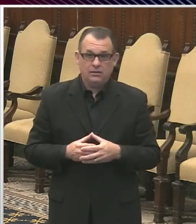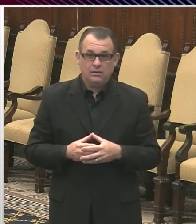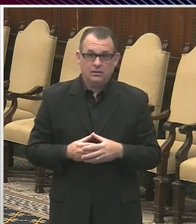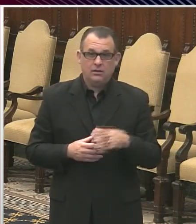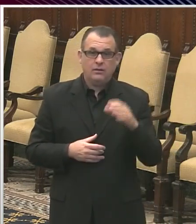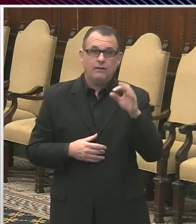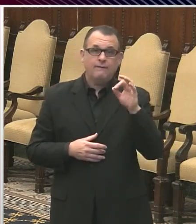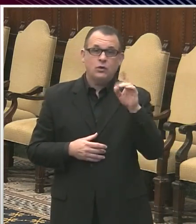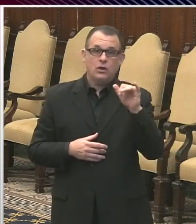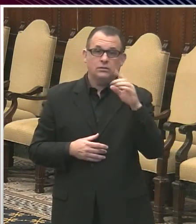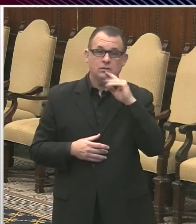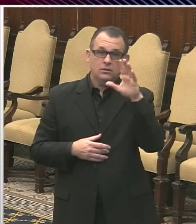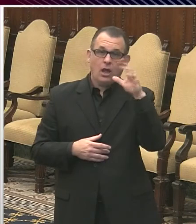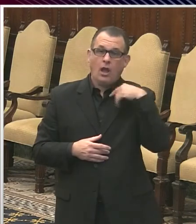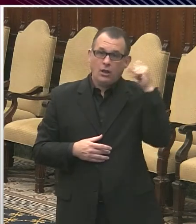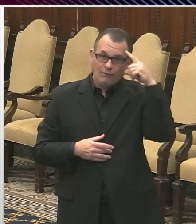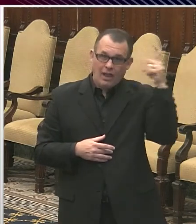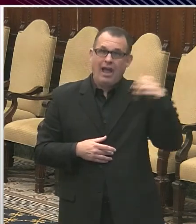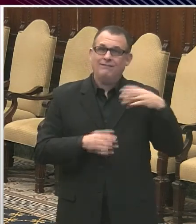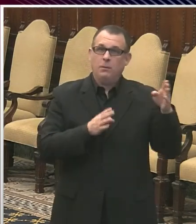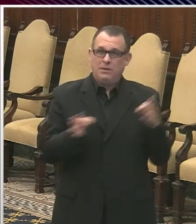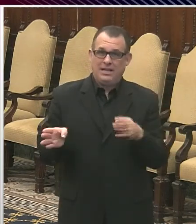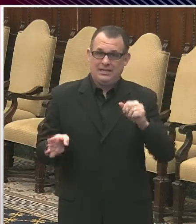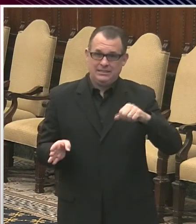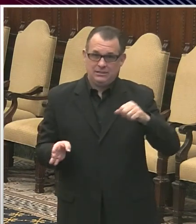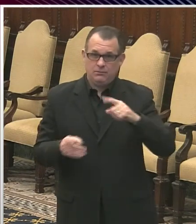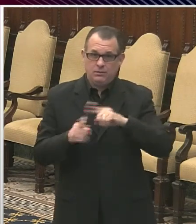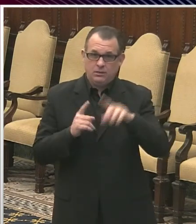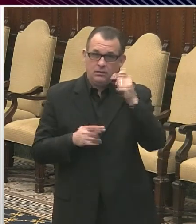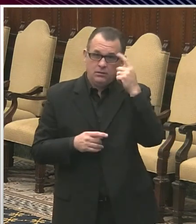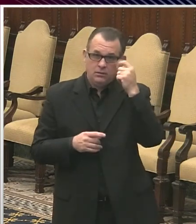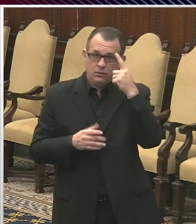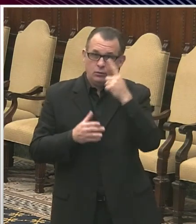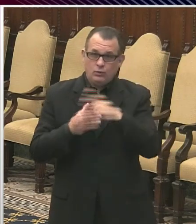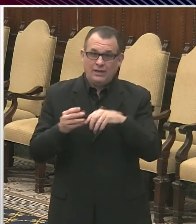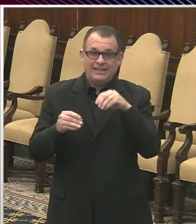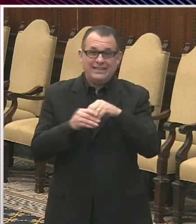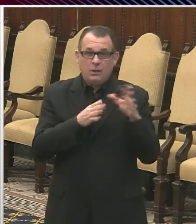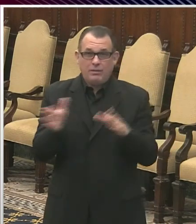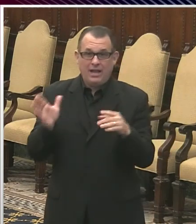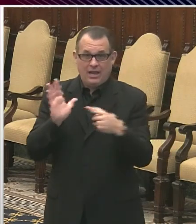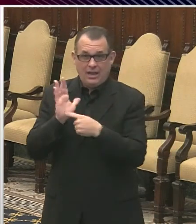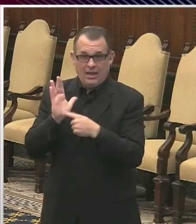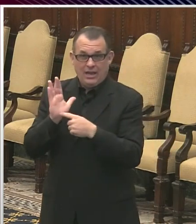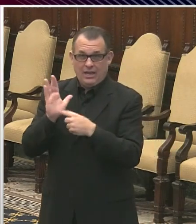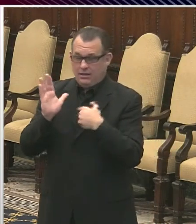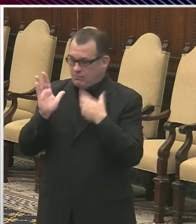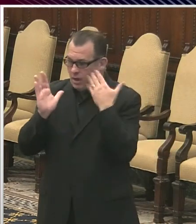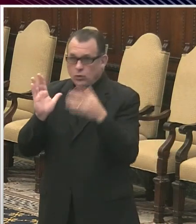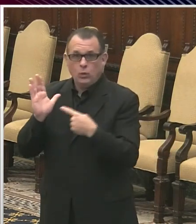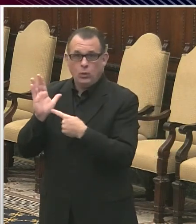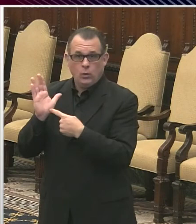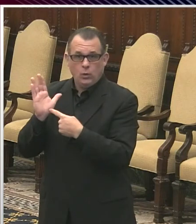announcement planned later today. I had not known what's in there. And we can't react to what has not been announced.